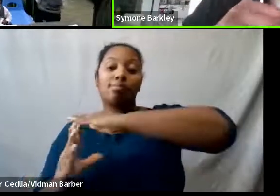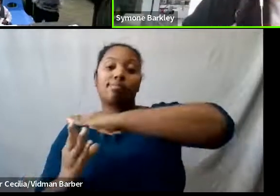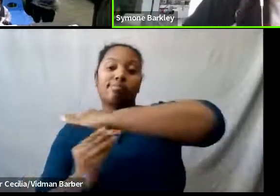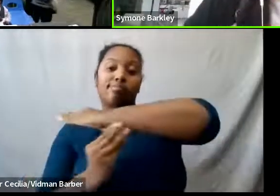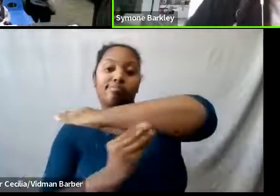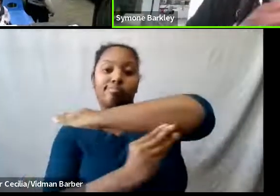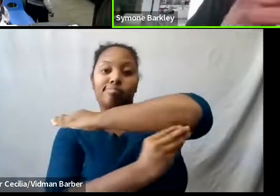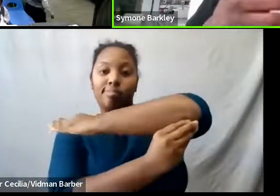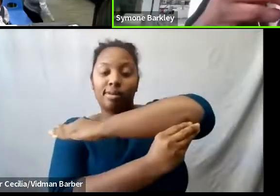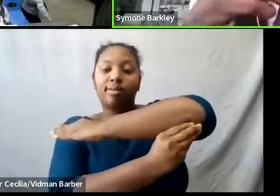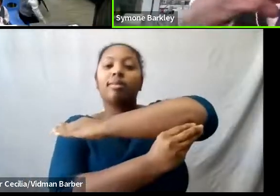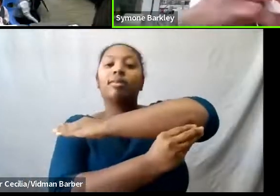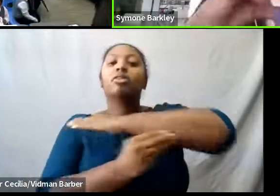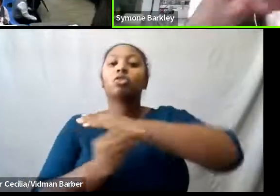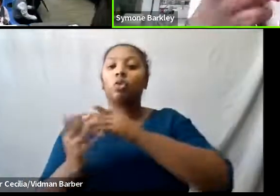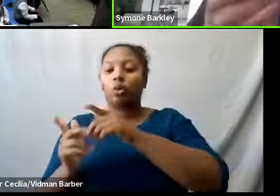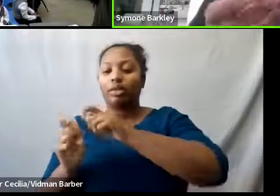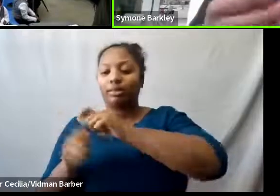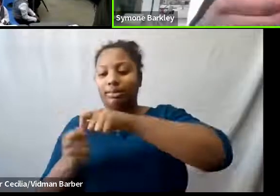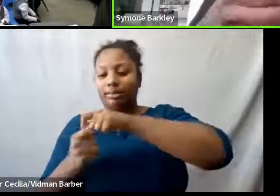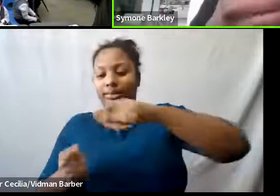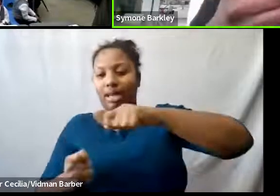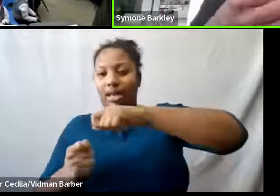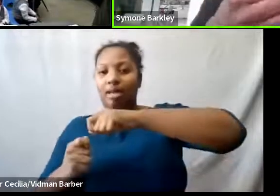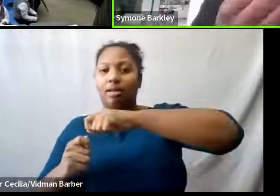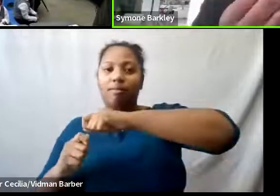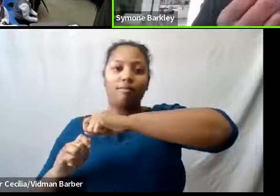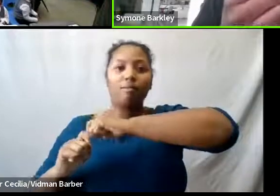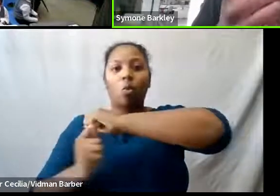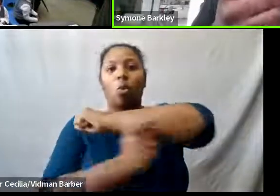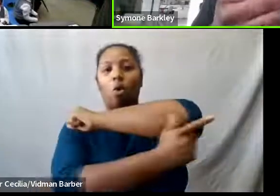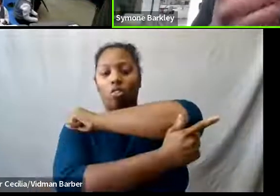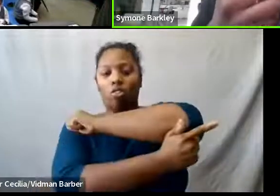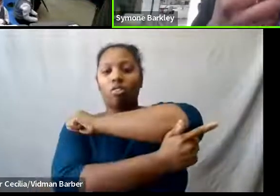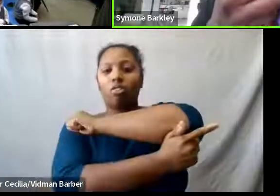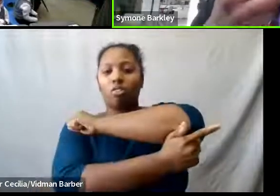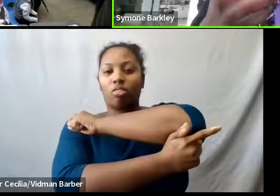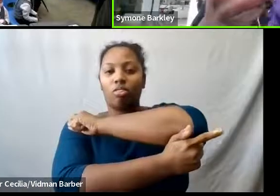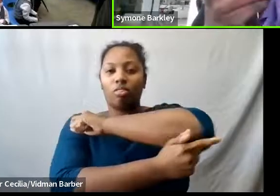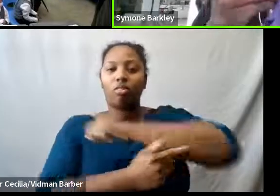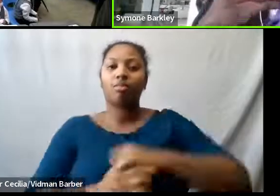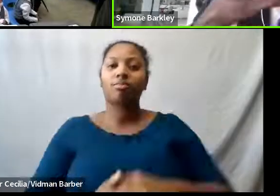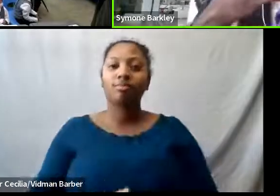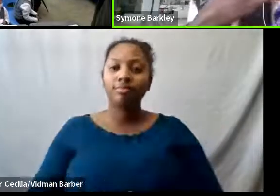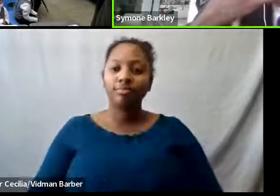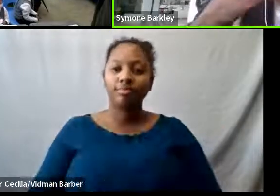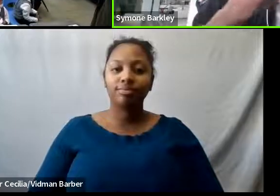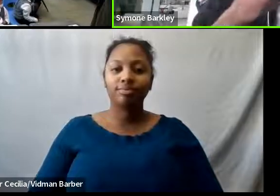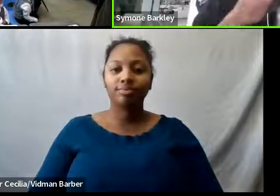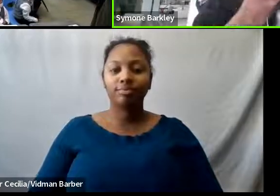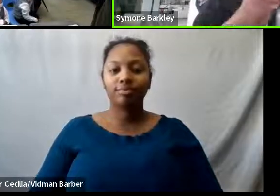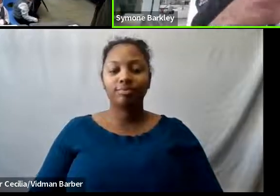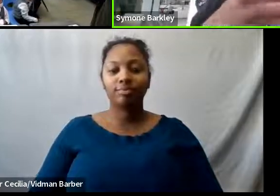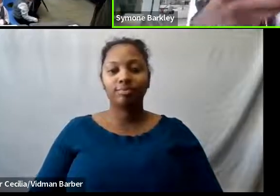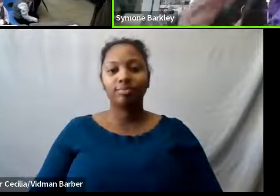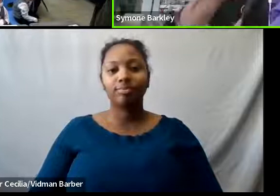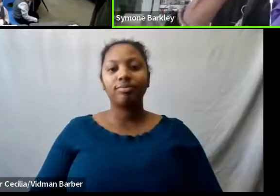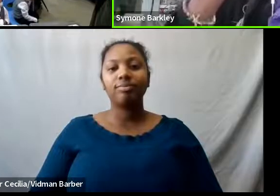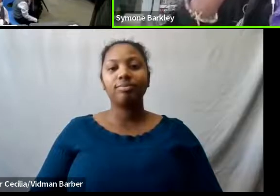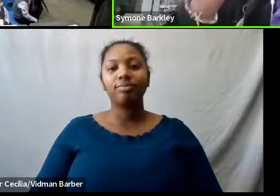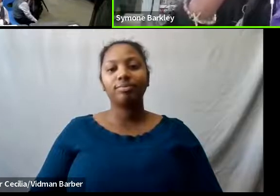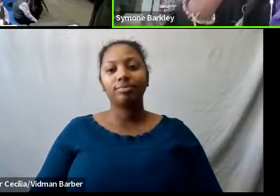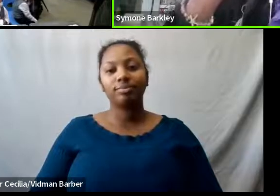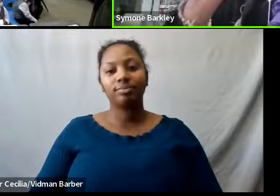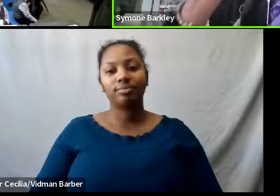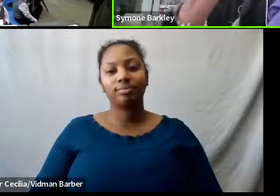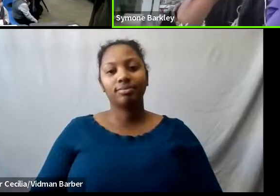just want to tie the knot all the way across. I'll show you again. Pick up one of the slits